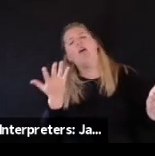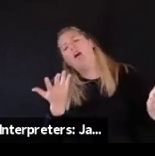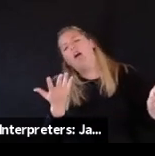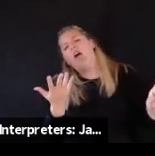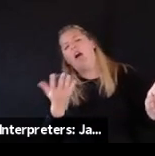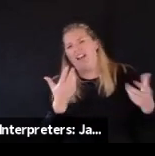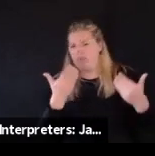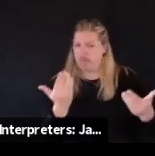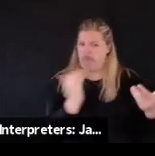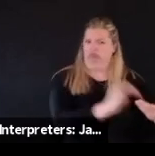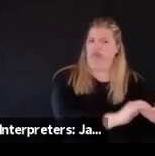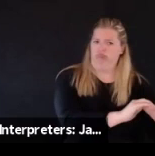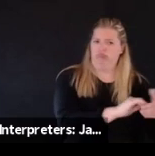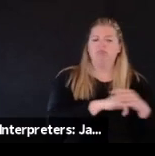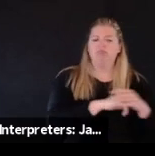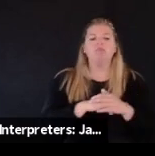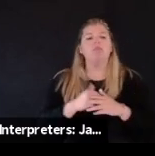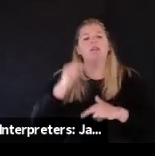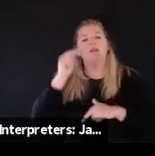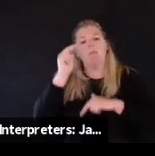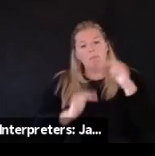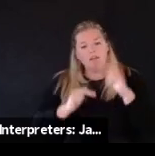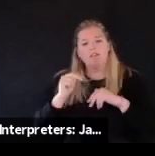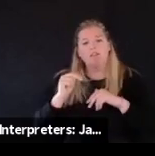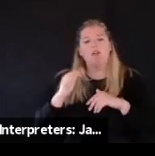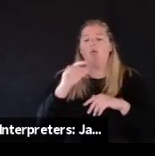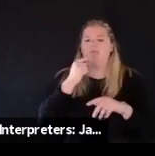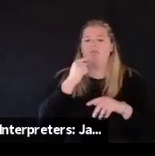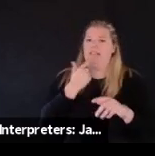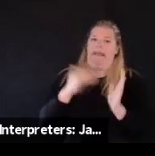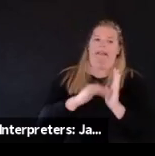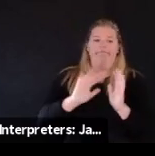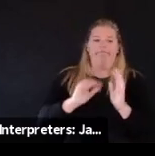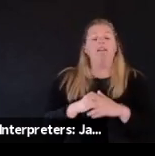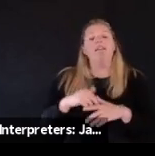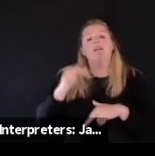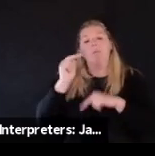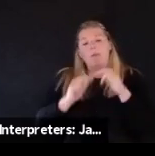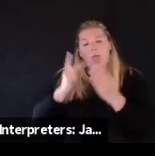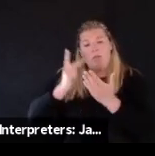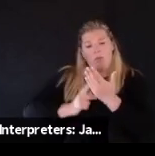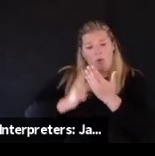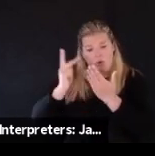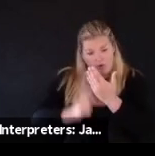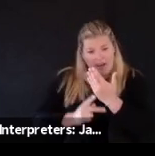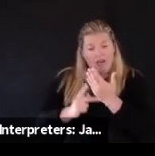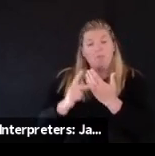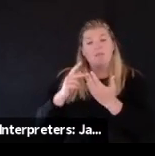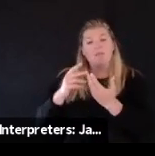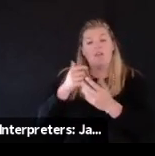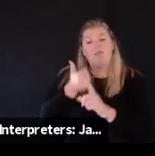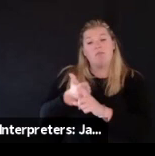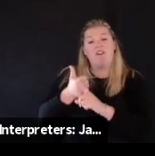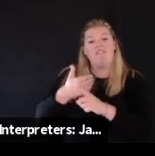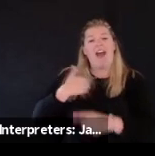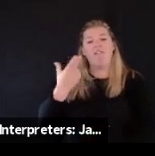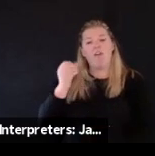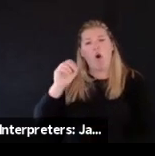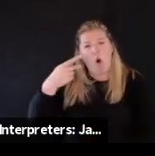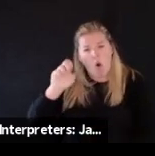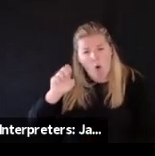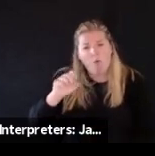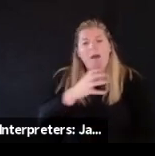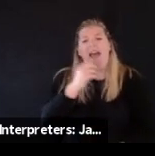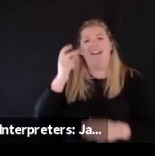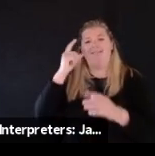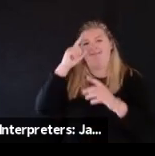Build collaborative, non-traditional partnerships. I said that, sorry. Build programs rooted in hope and with a vision for change.